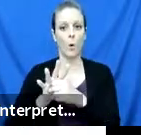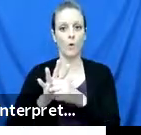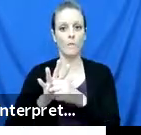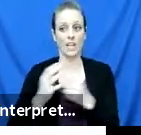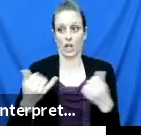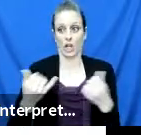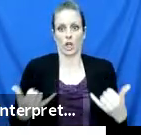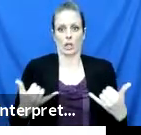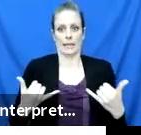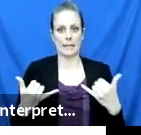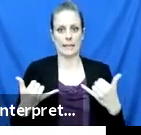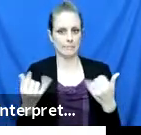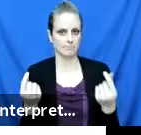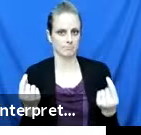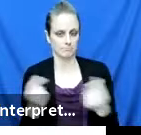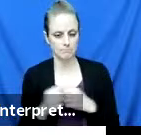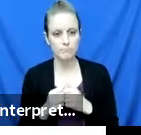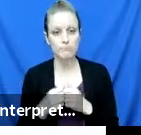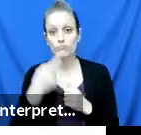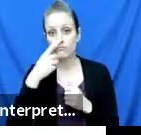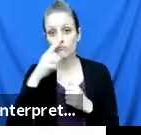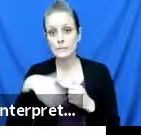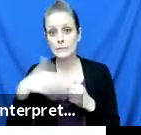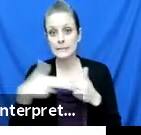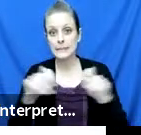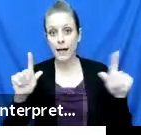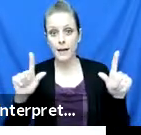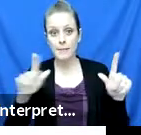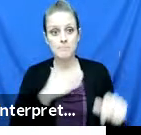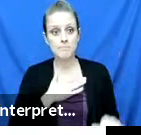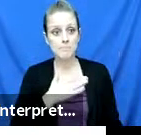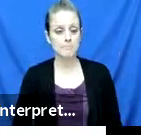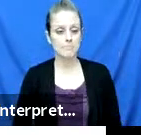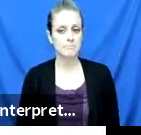currently. If we could move to the next slide.